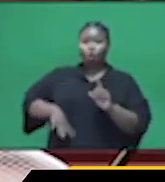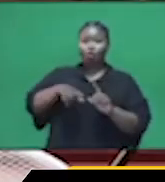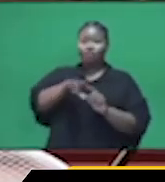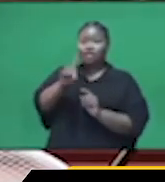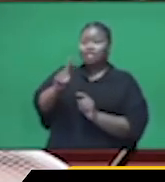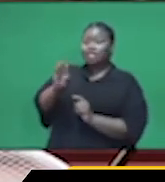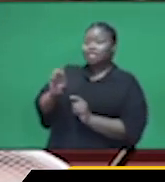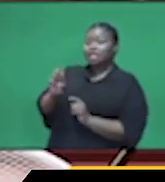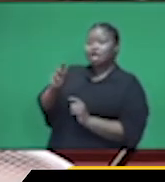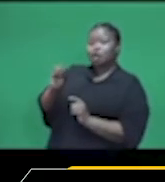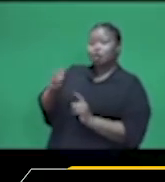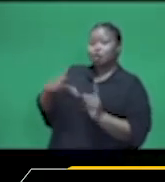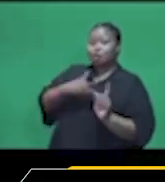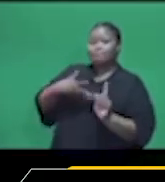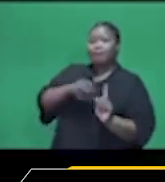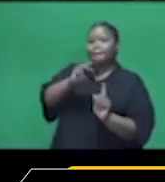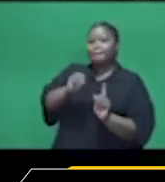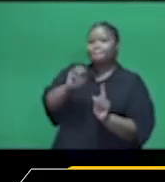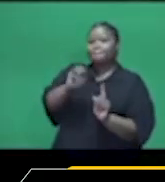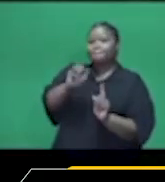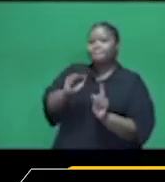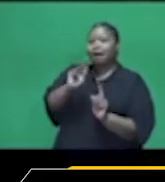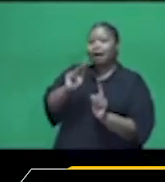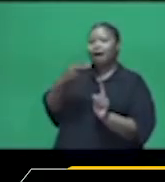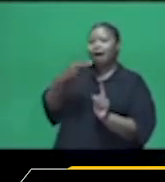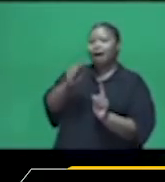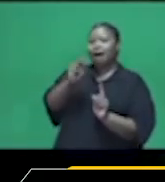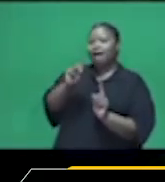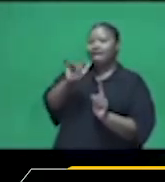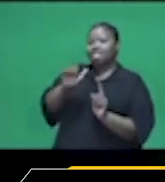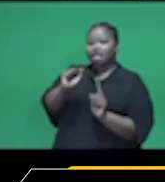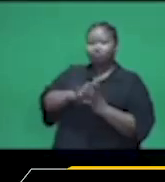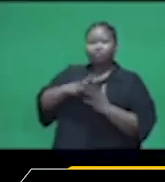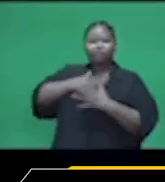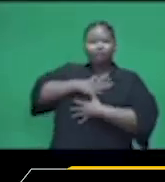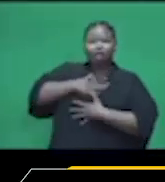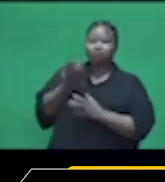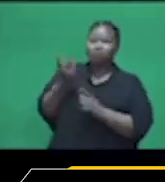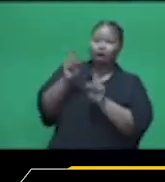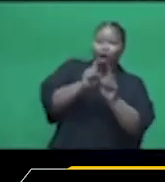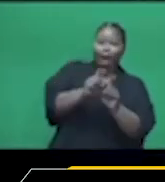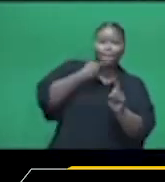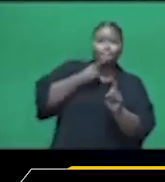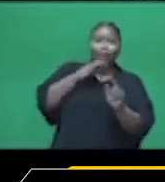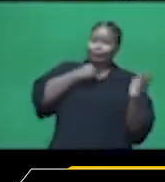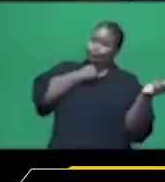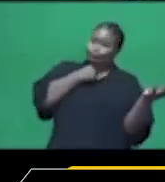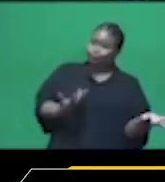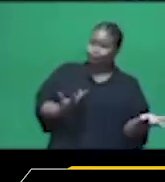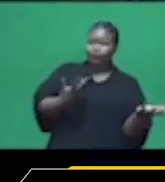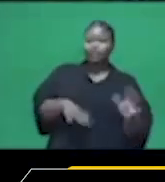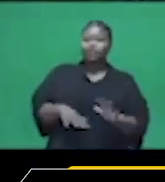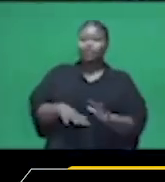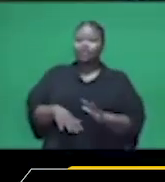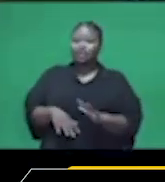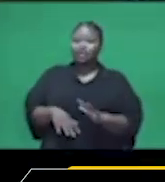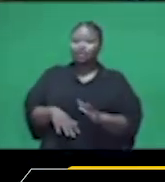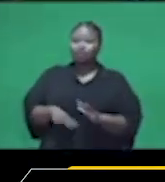Mlungisi Makhanya, who would love to be here today, unfortunately, he will be joining us